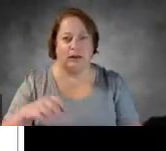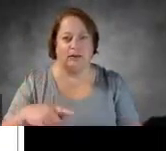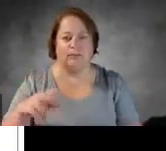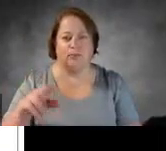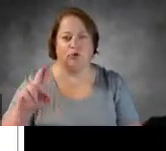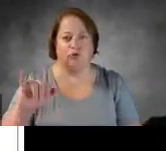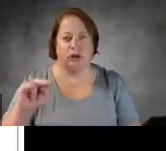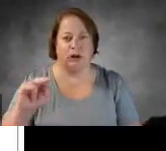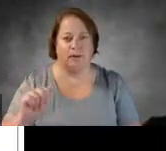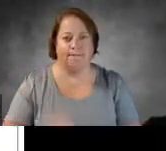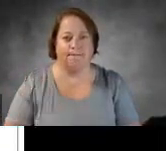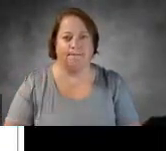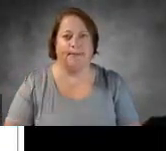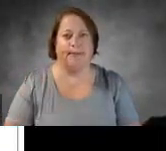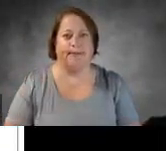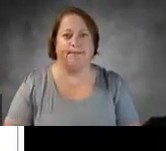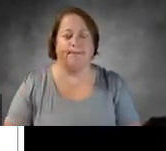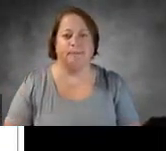slide.